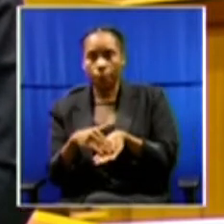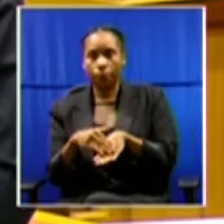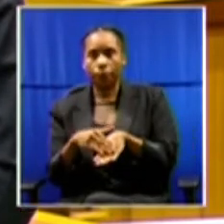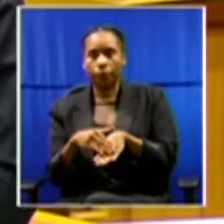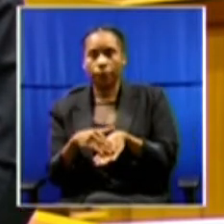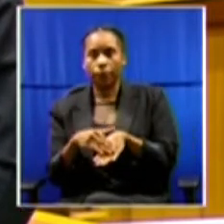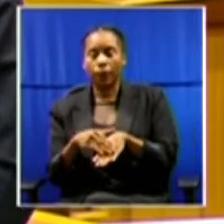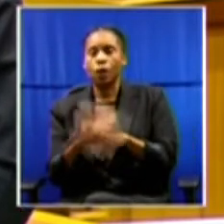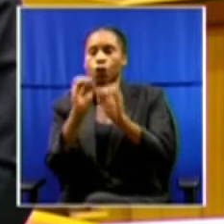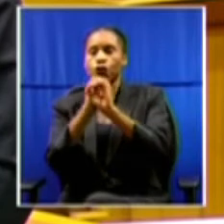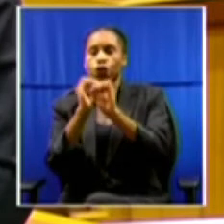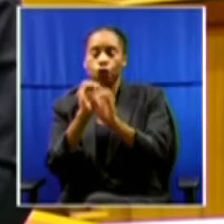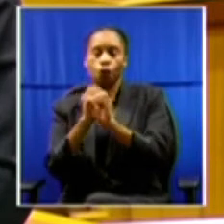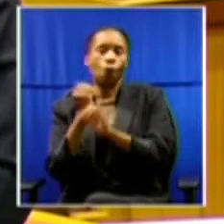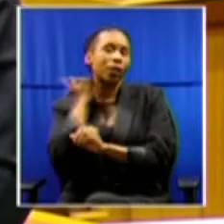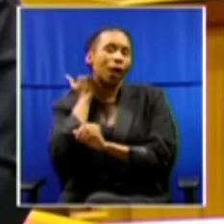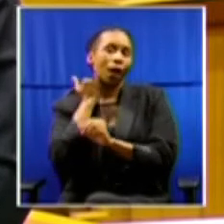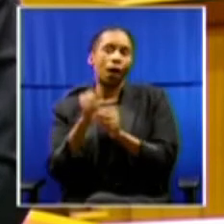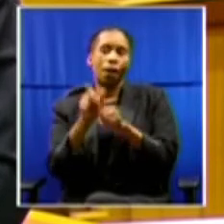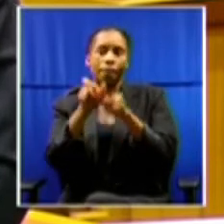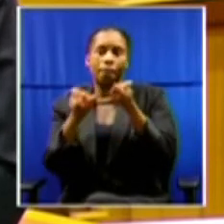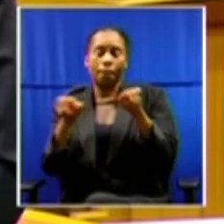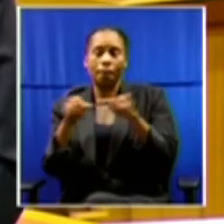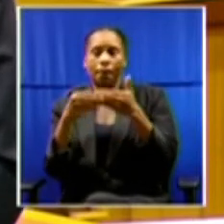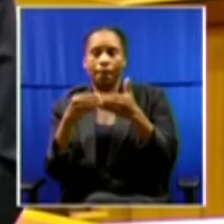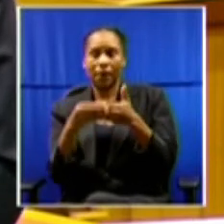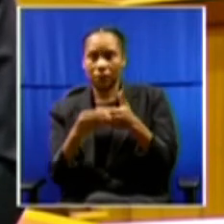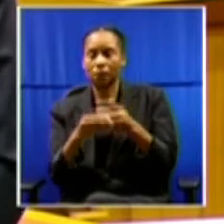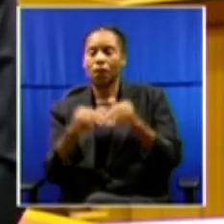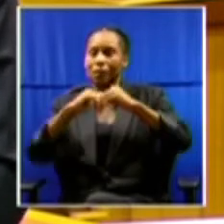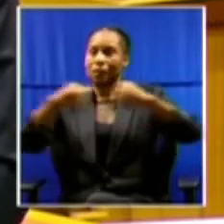non-gang members are separated from non-gang members.